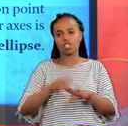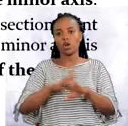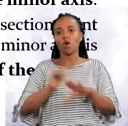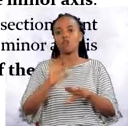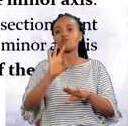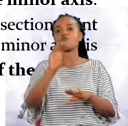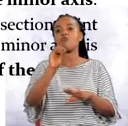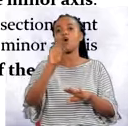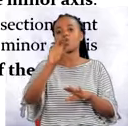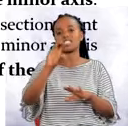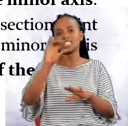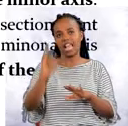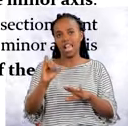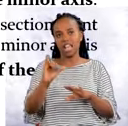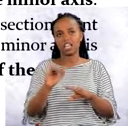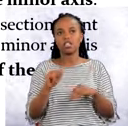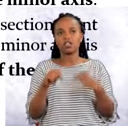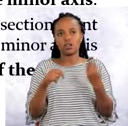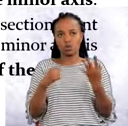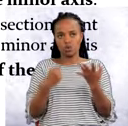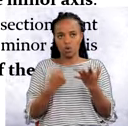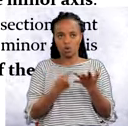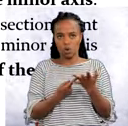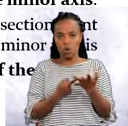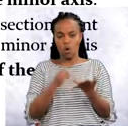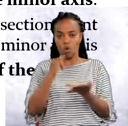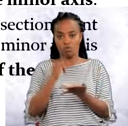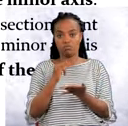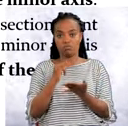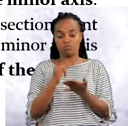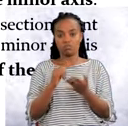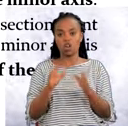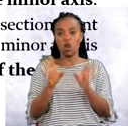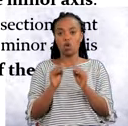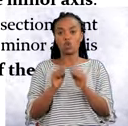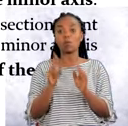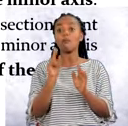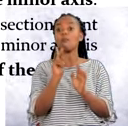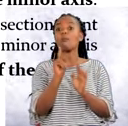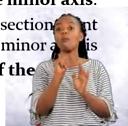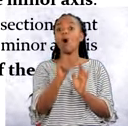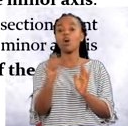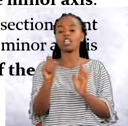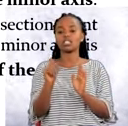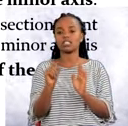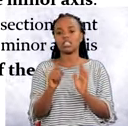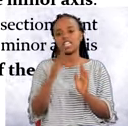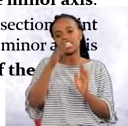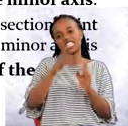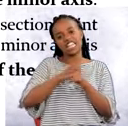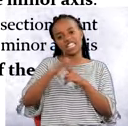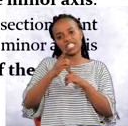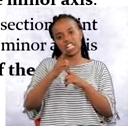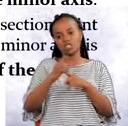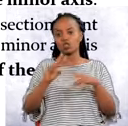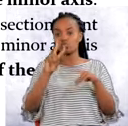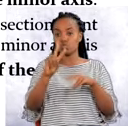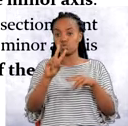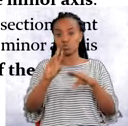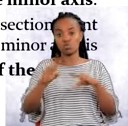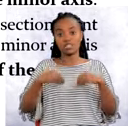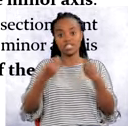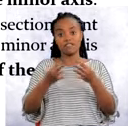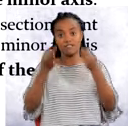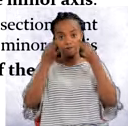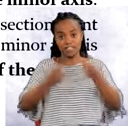foci. So, it is the locus of all points in a plane such that the distance from two given fixed